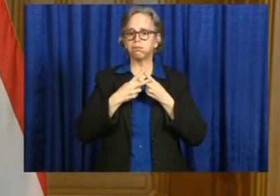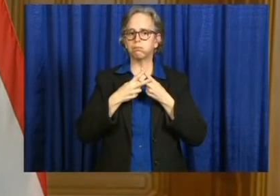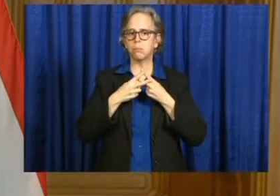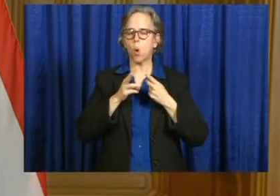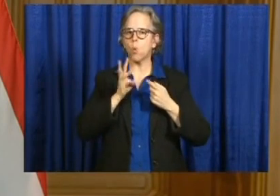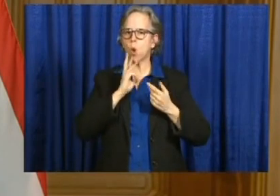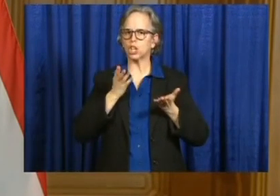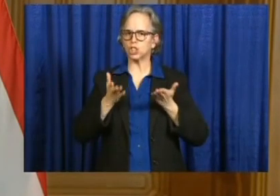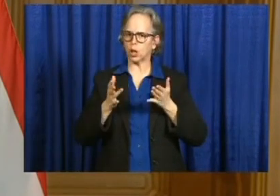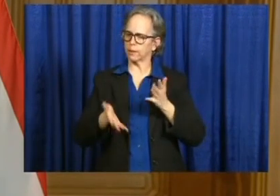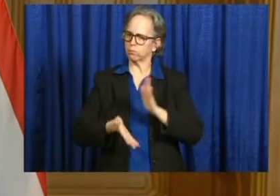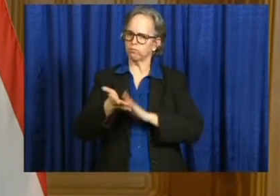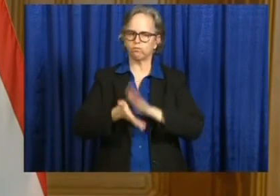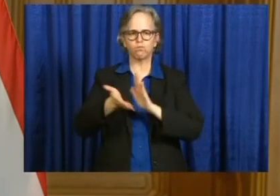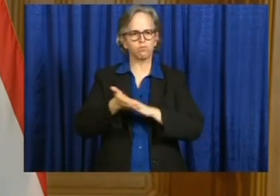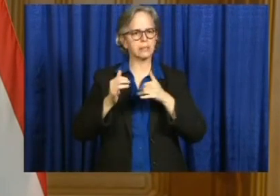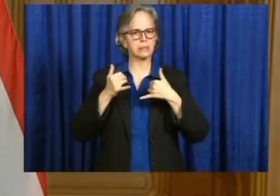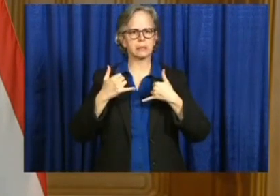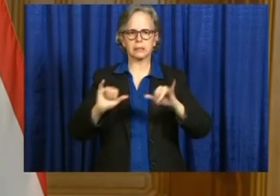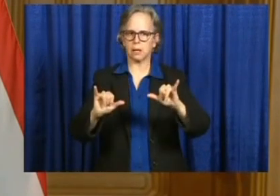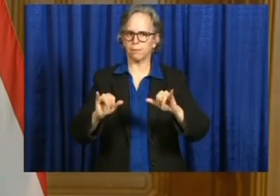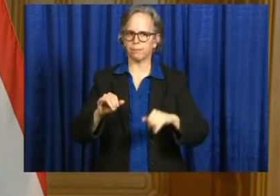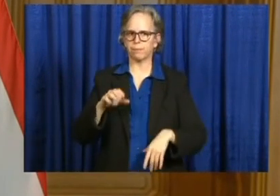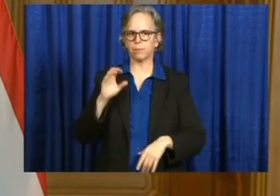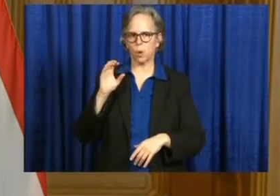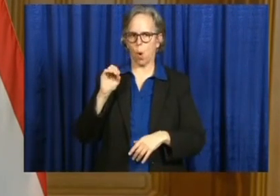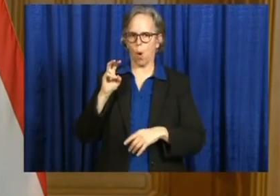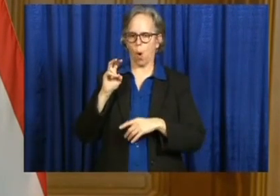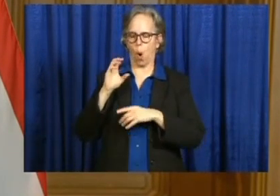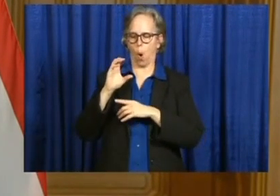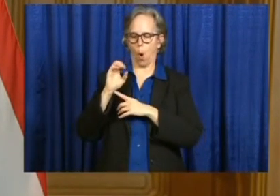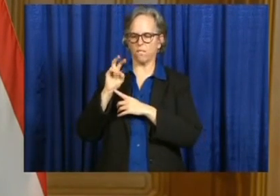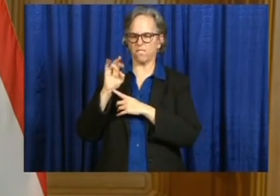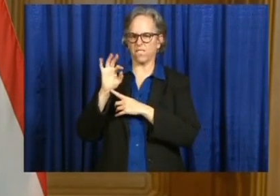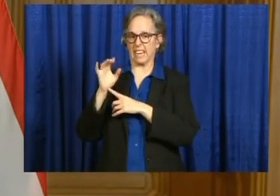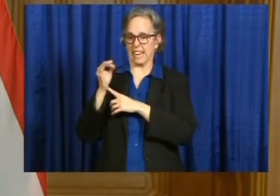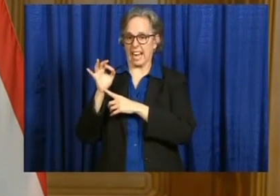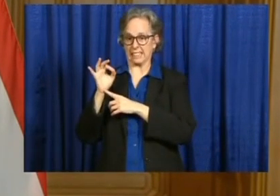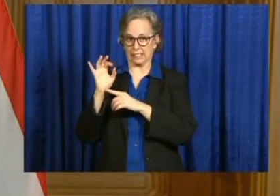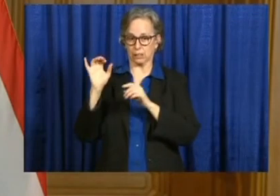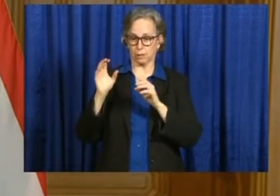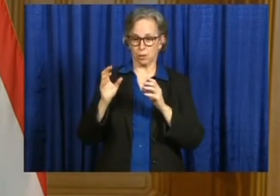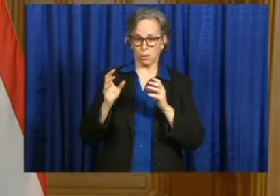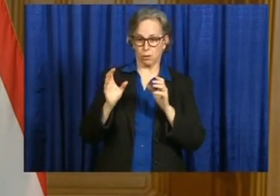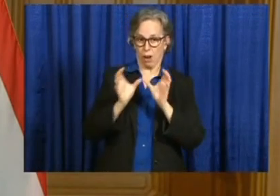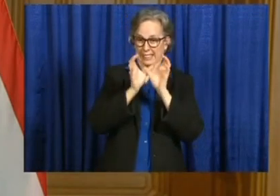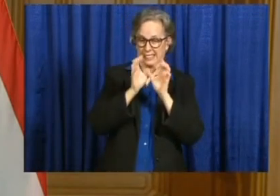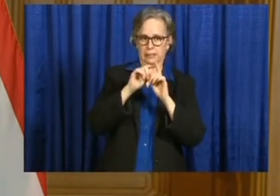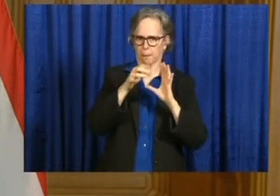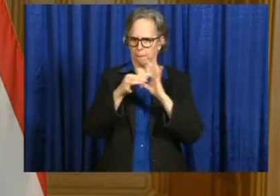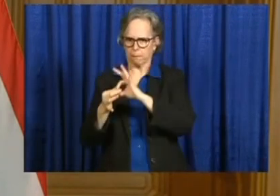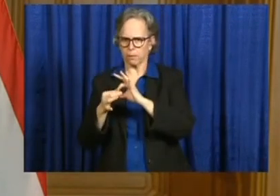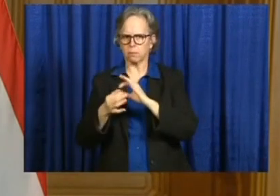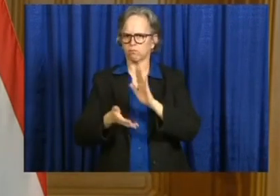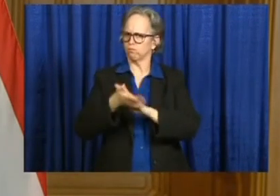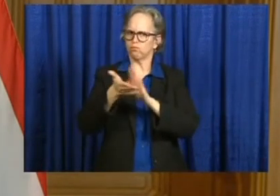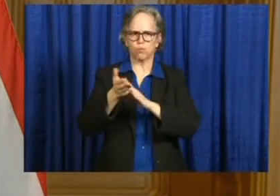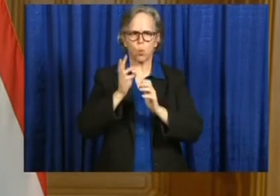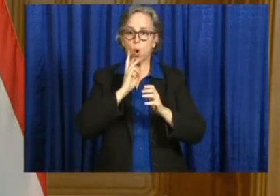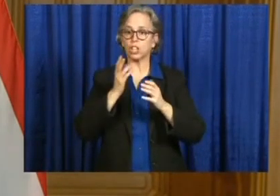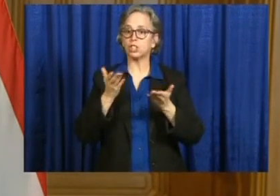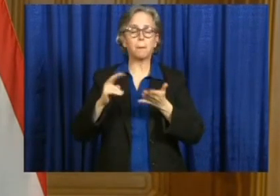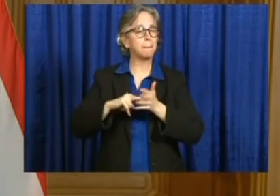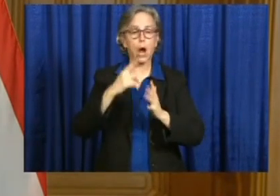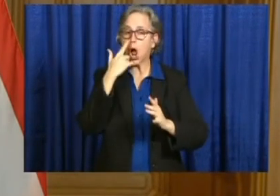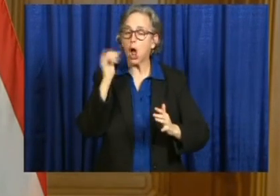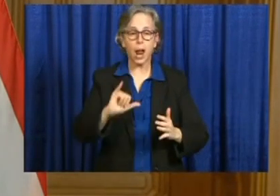Let me tell you what the order does. Number one, it prevents a water system from shutting off someone's water service